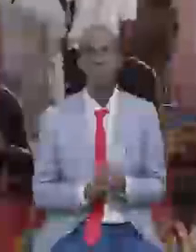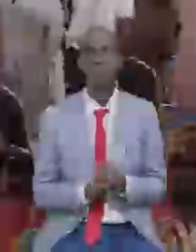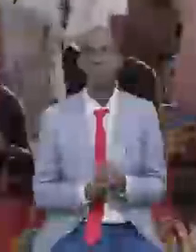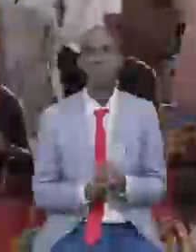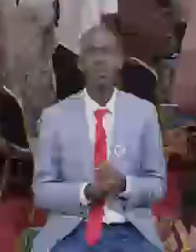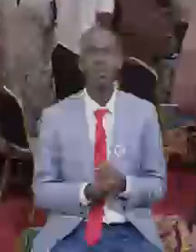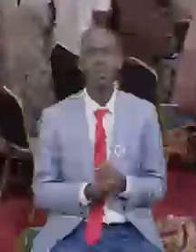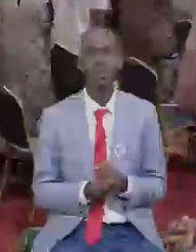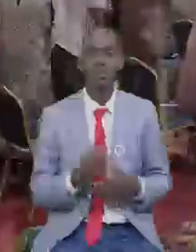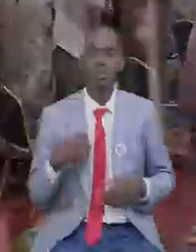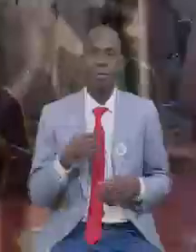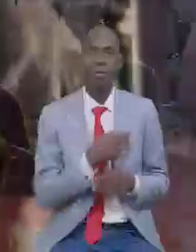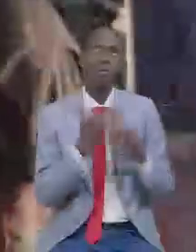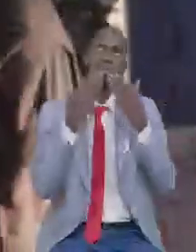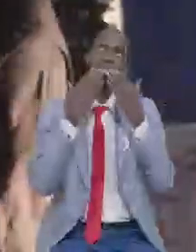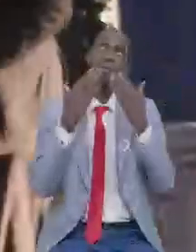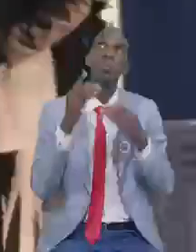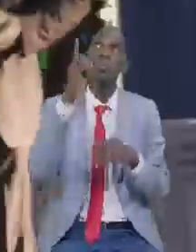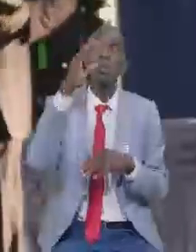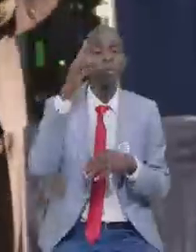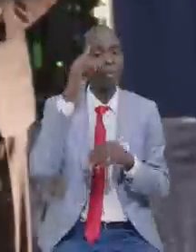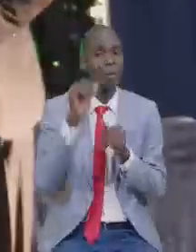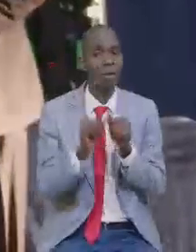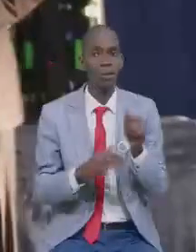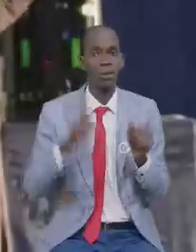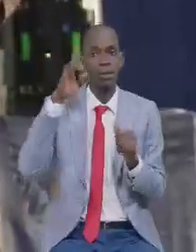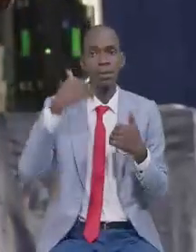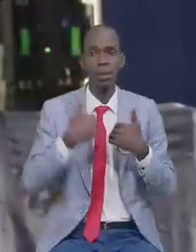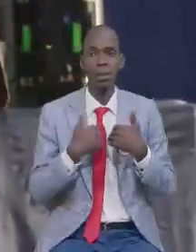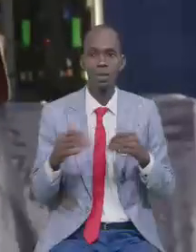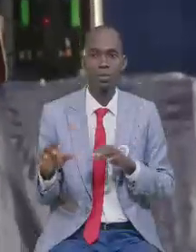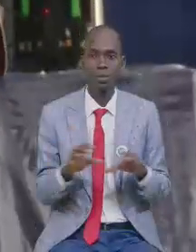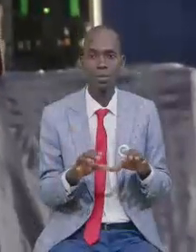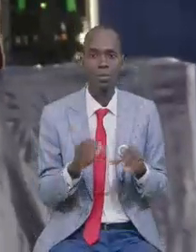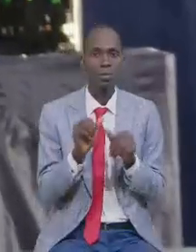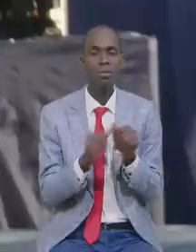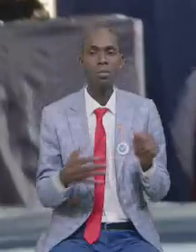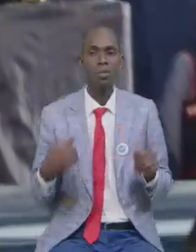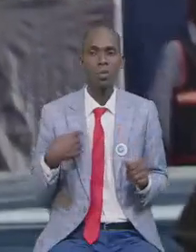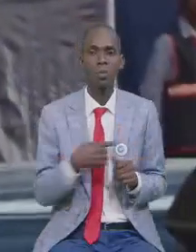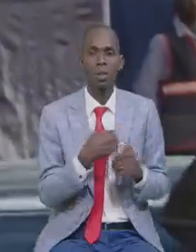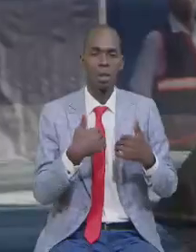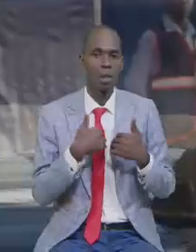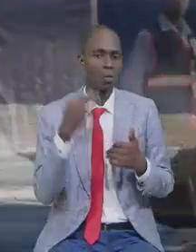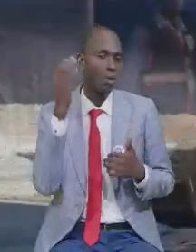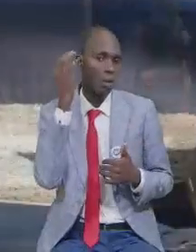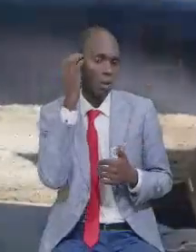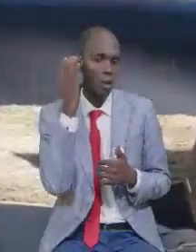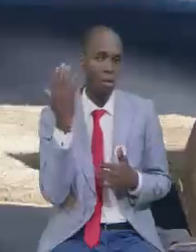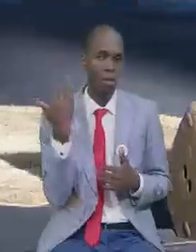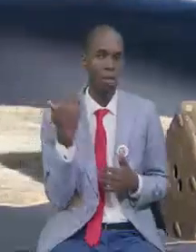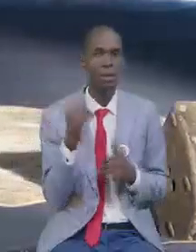We thank God for everything he has done, everything we've heard, everything